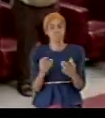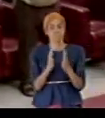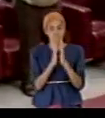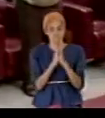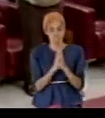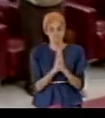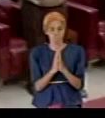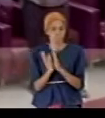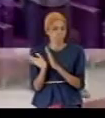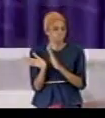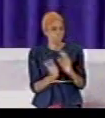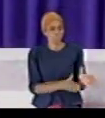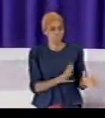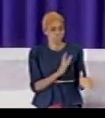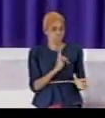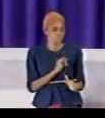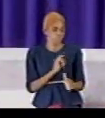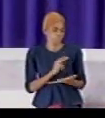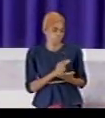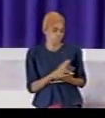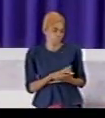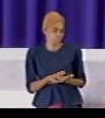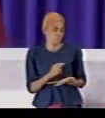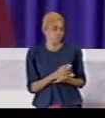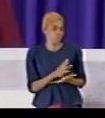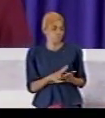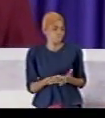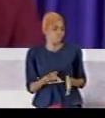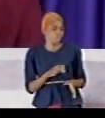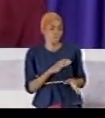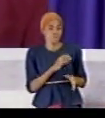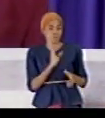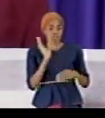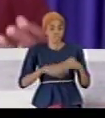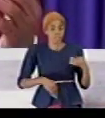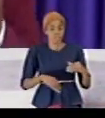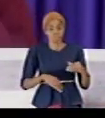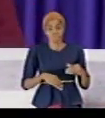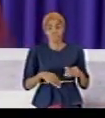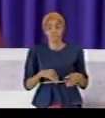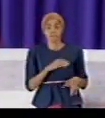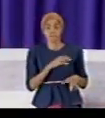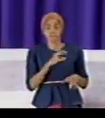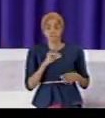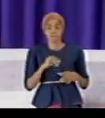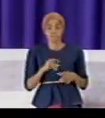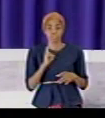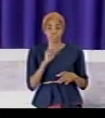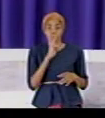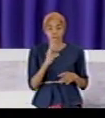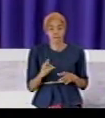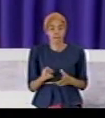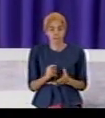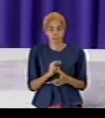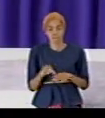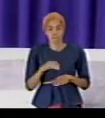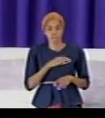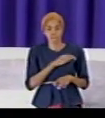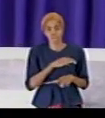Remember that Paul did not believe in the Sabbath again, but still went to preach to them on the Sabbath